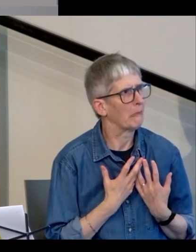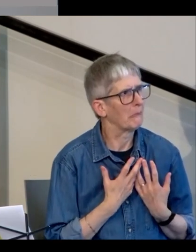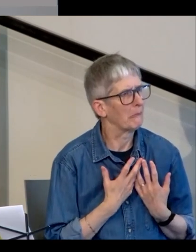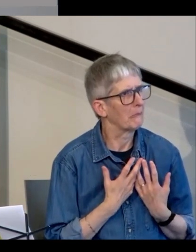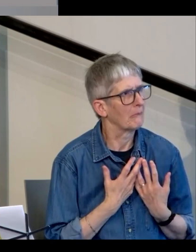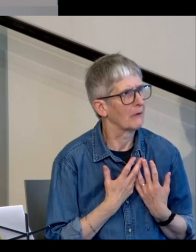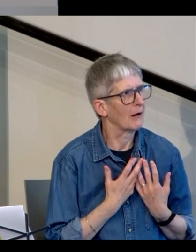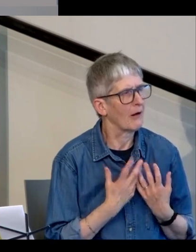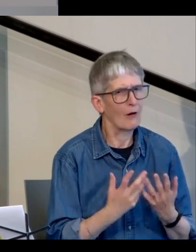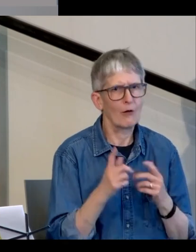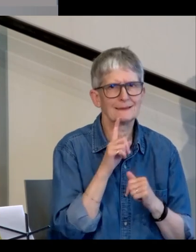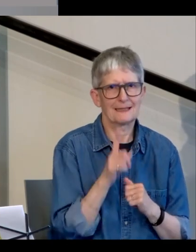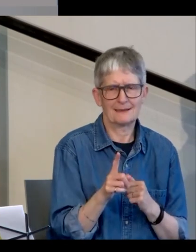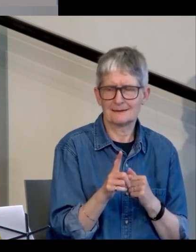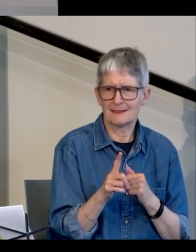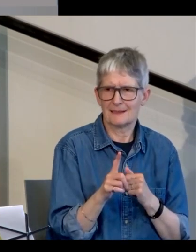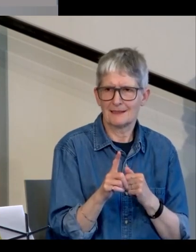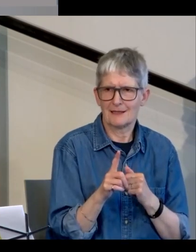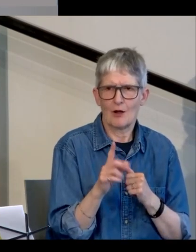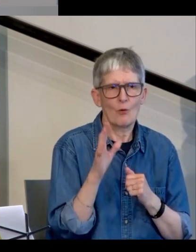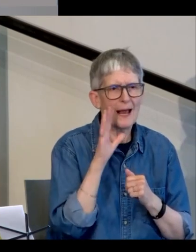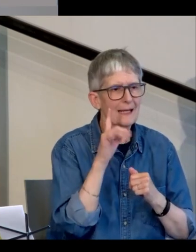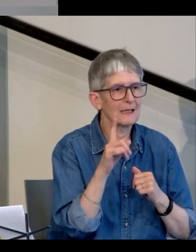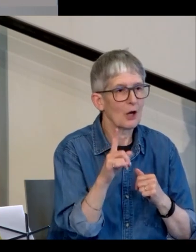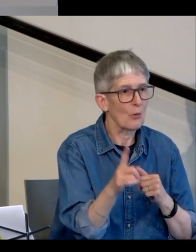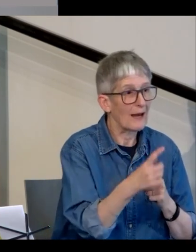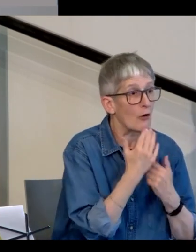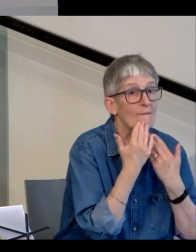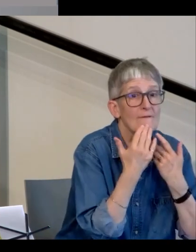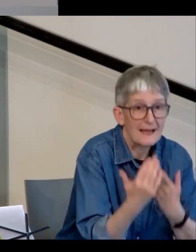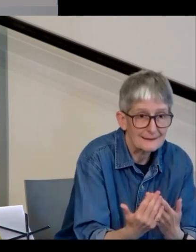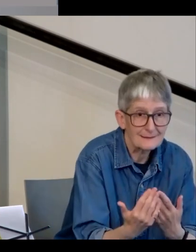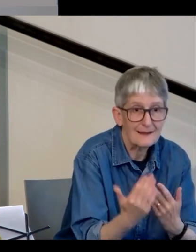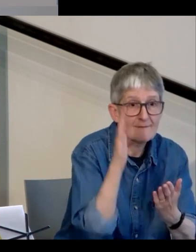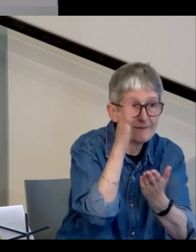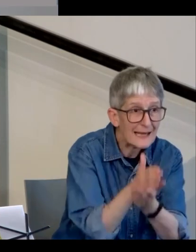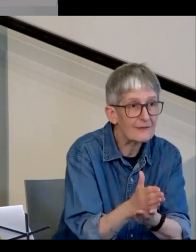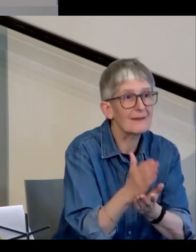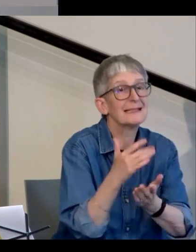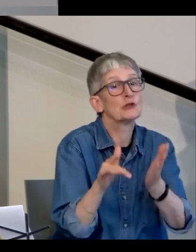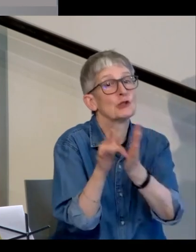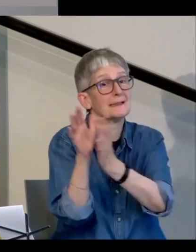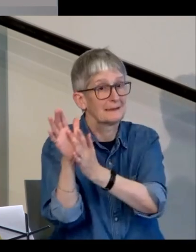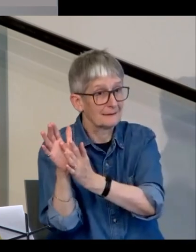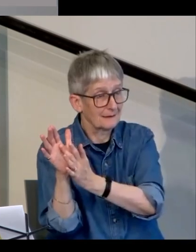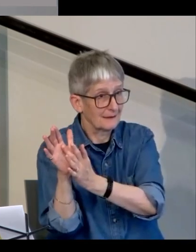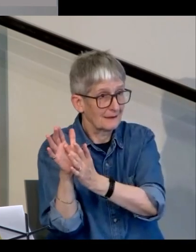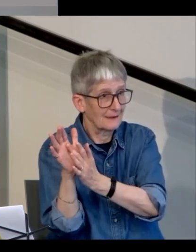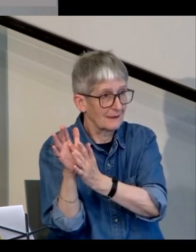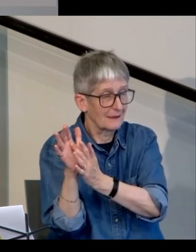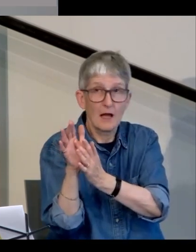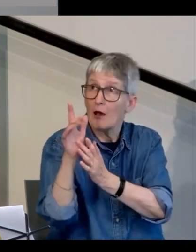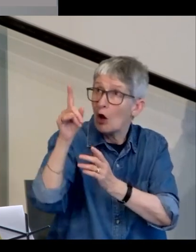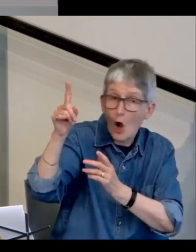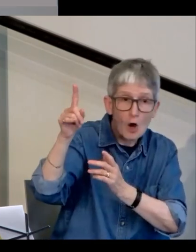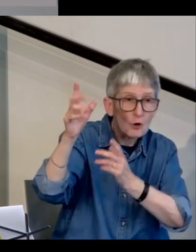this says that at the moment of our confession of faith, the Almighty, all-powerful